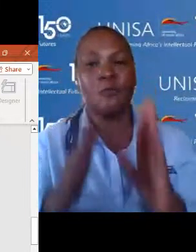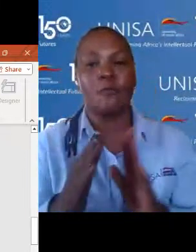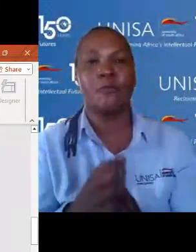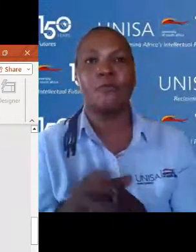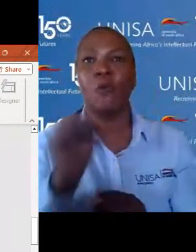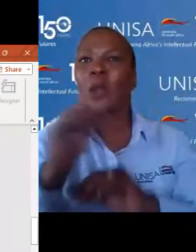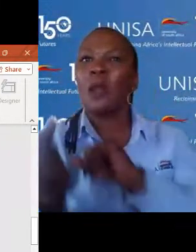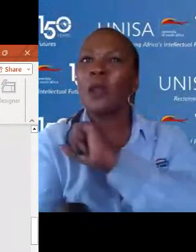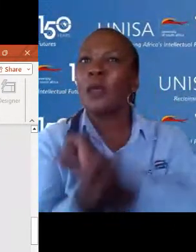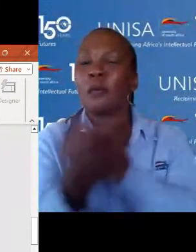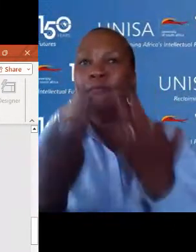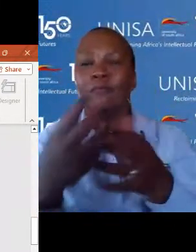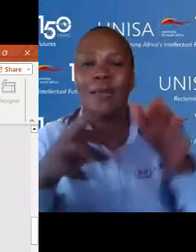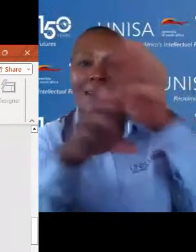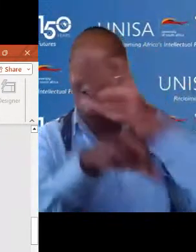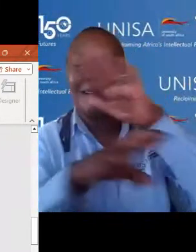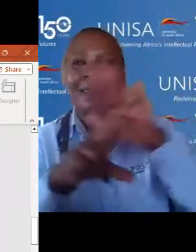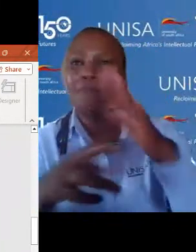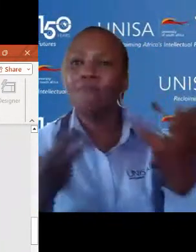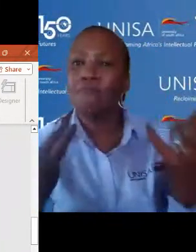in the regions, right?